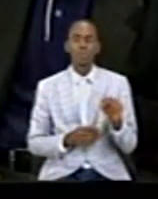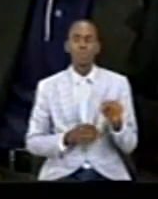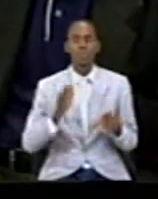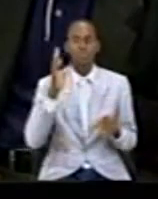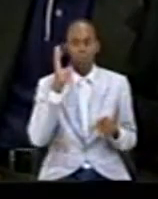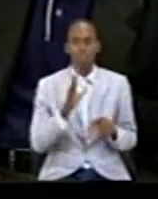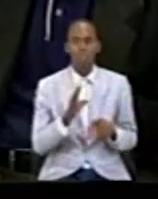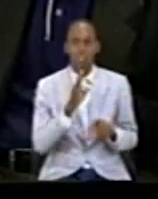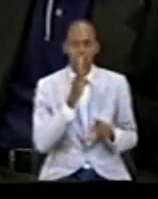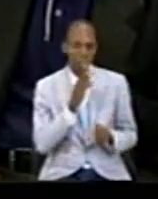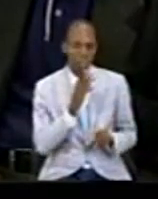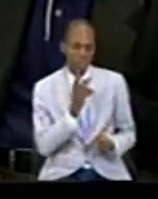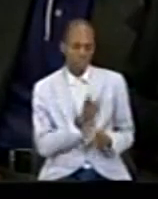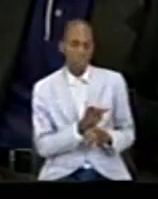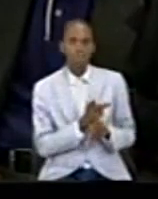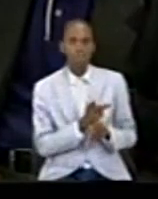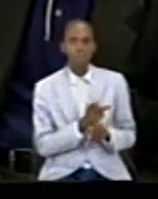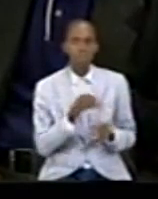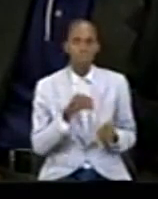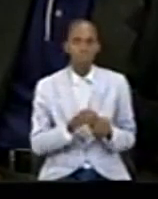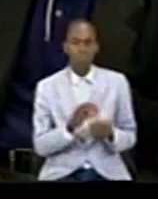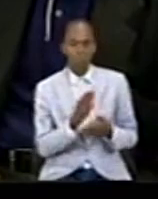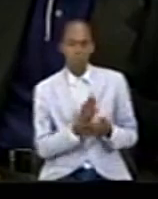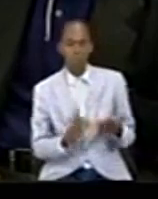kept in a corner,